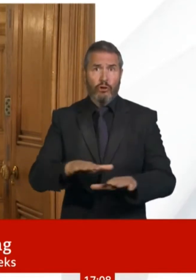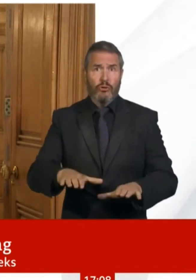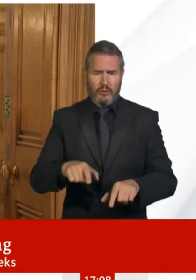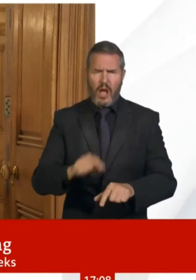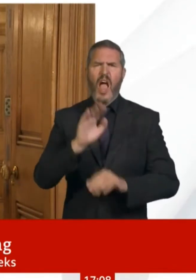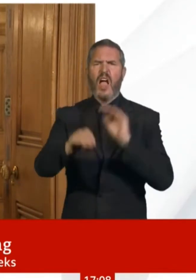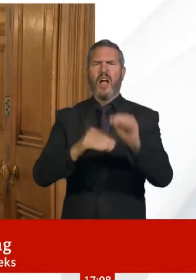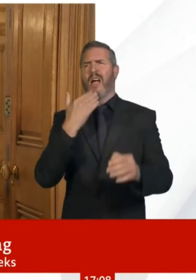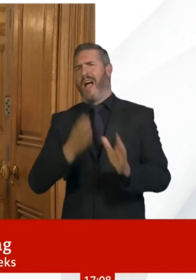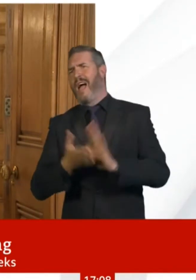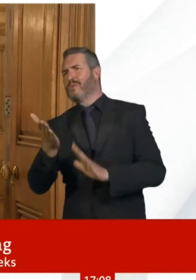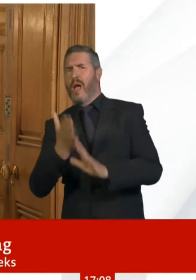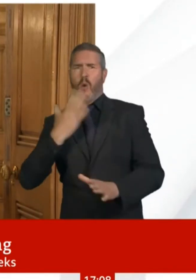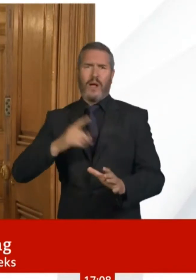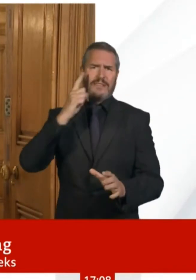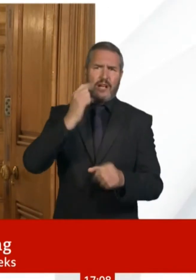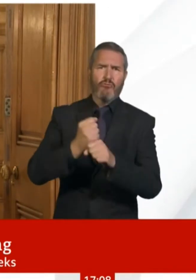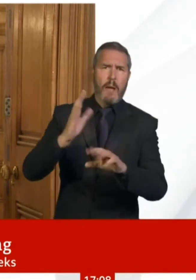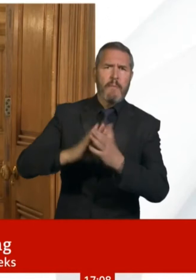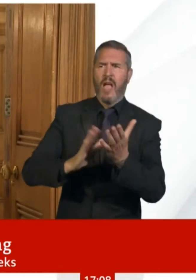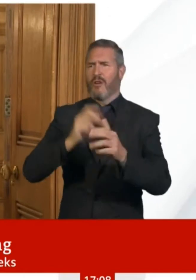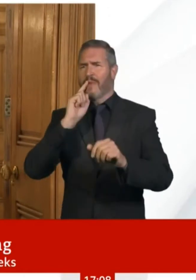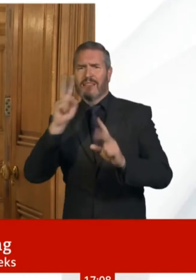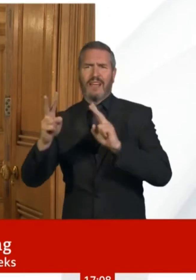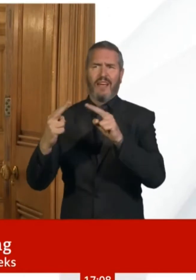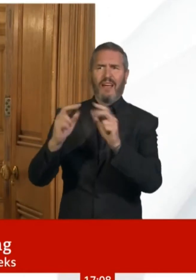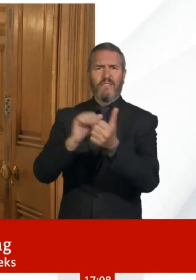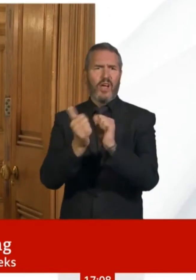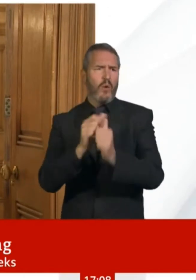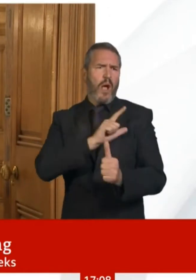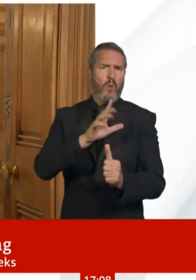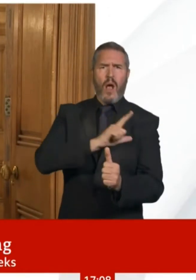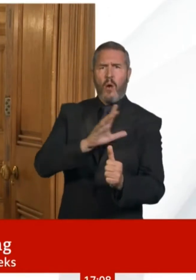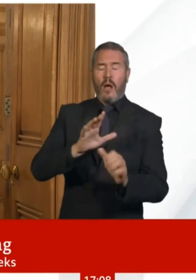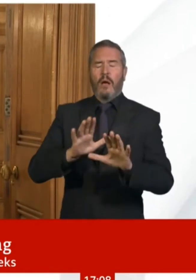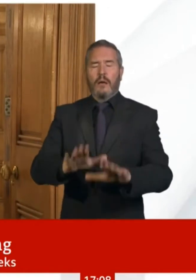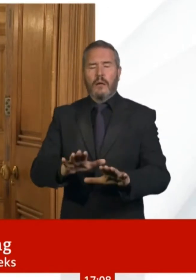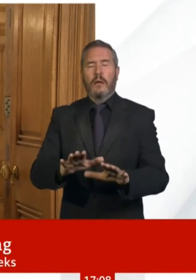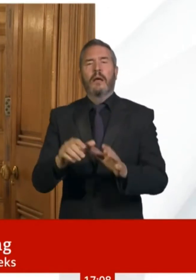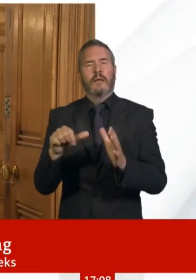can't go and see their grandparents or go outside and meet up with friends as they would normally do.